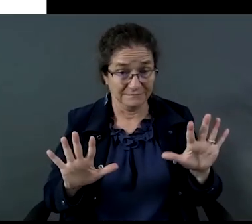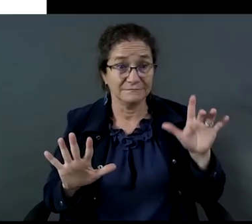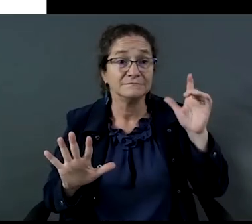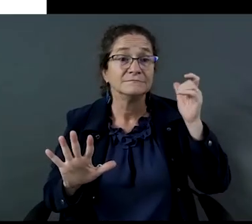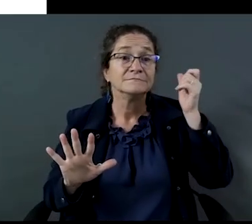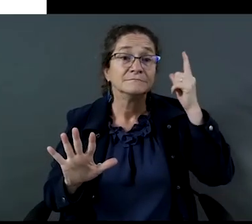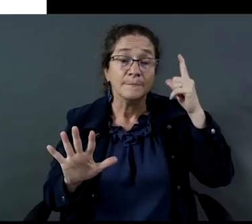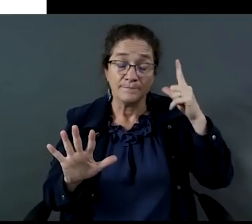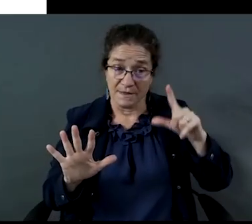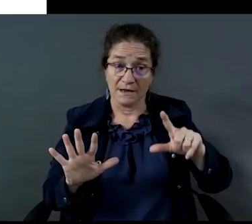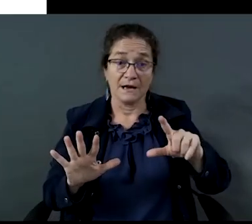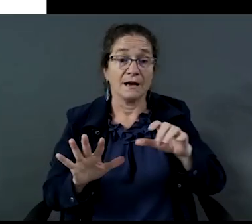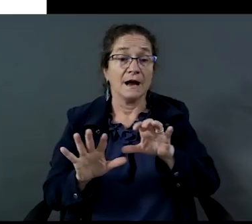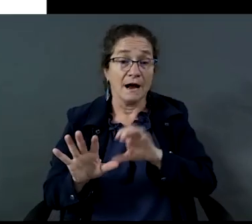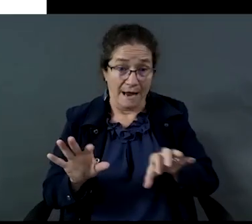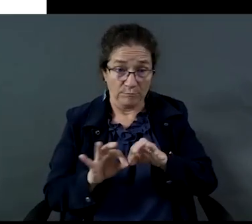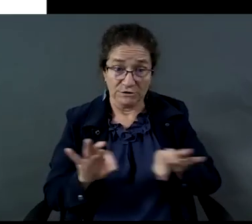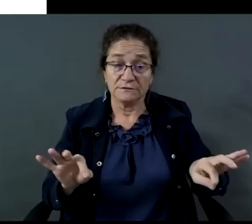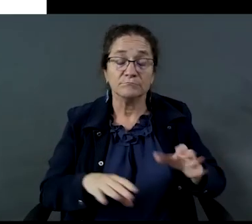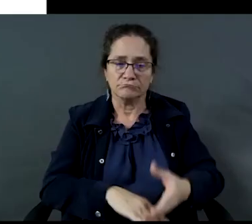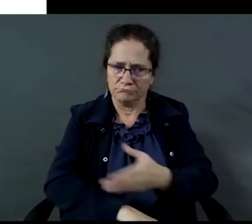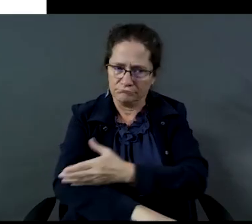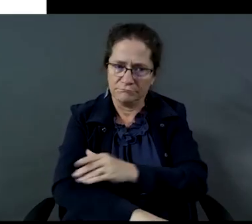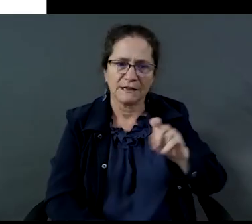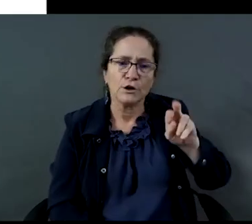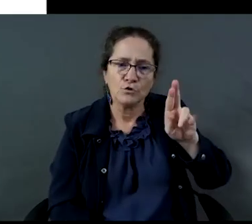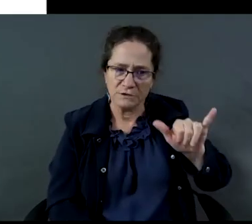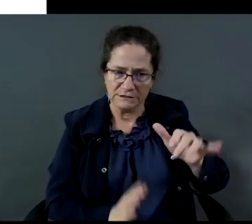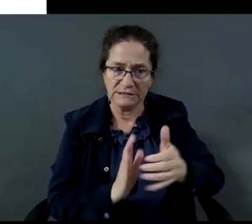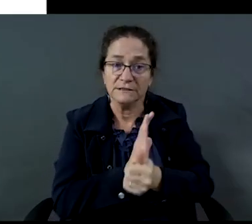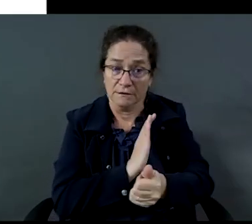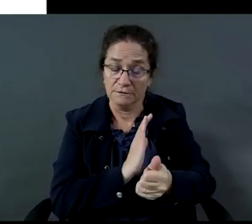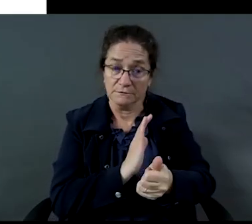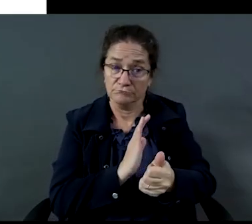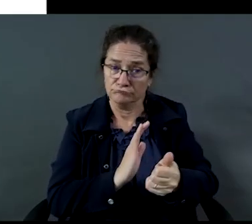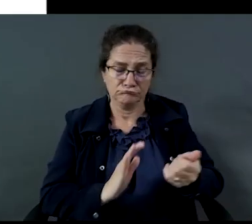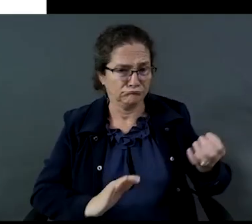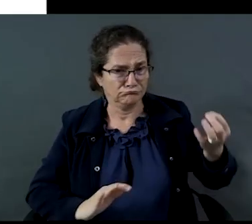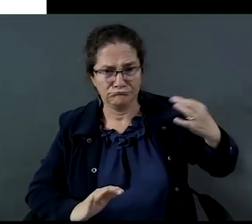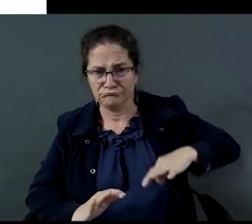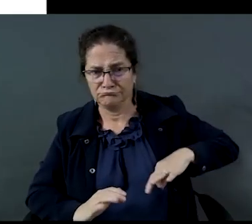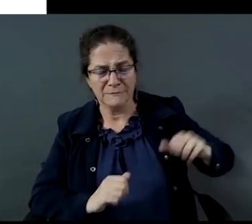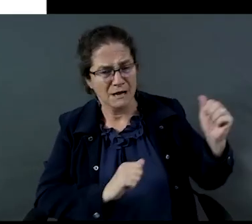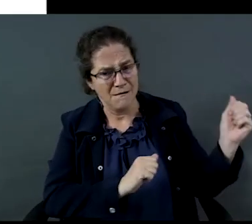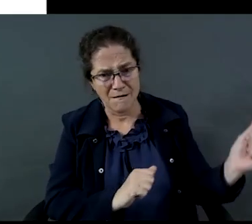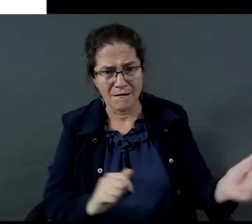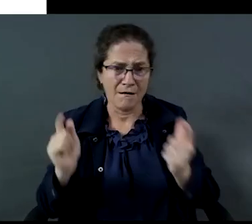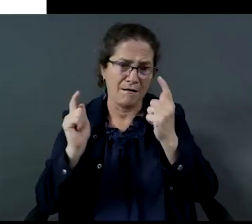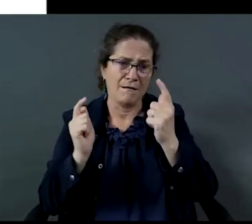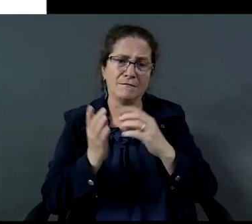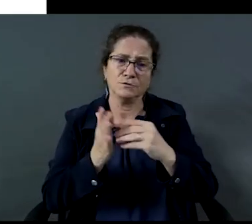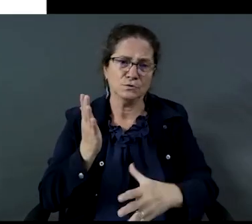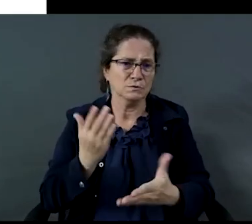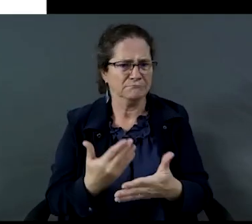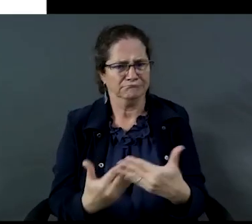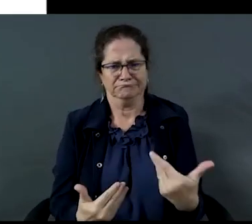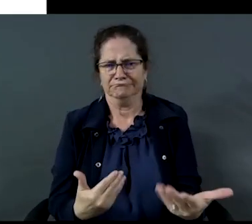literacy skills. It's a great, easy tool to benefit everyone in the classroom.